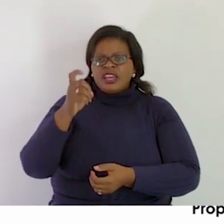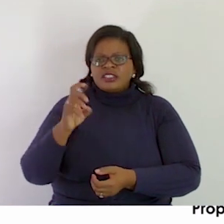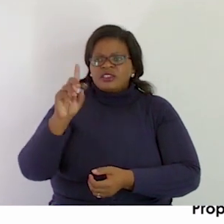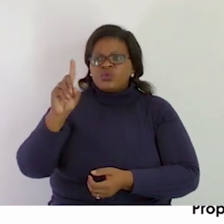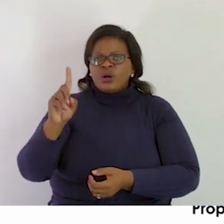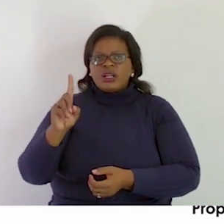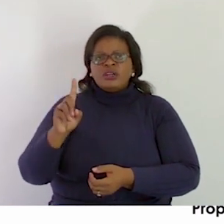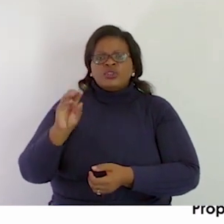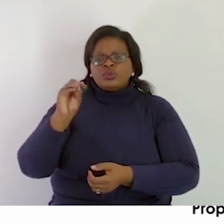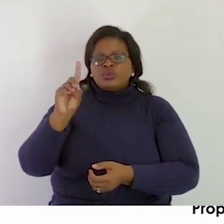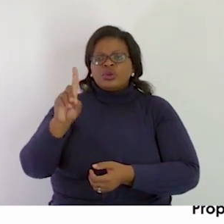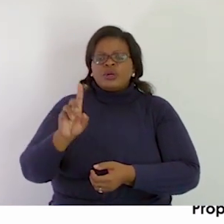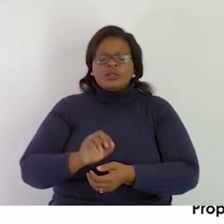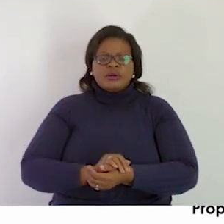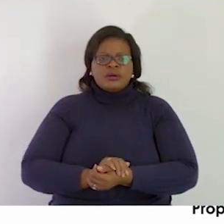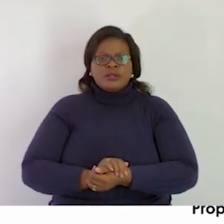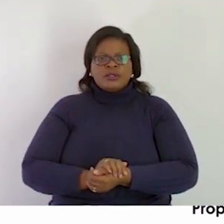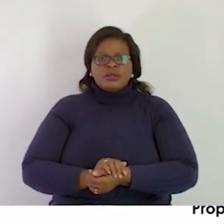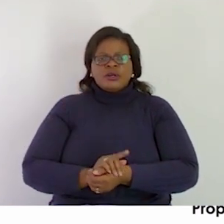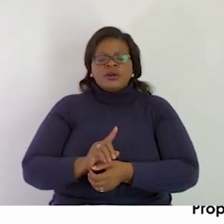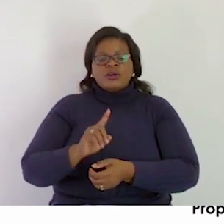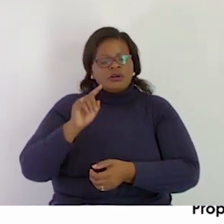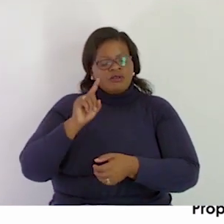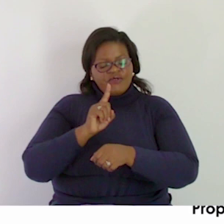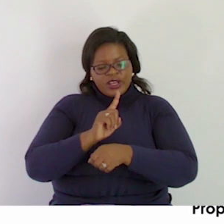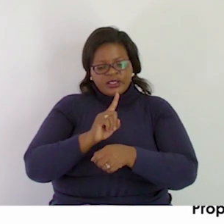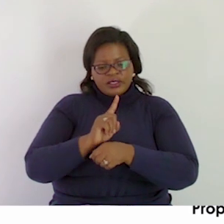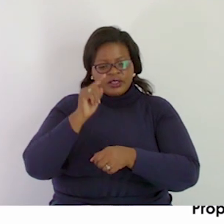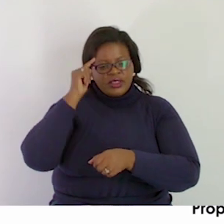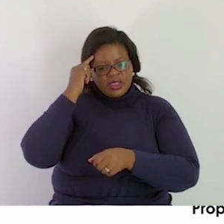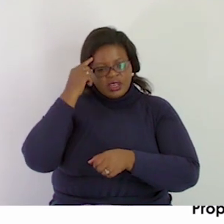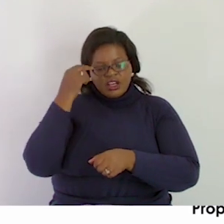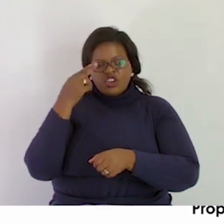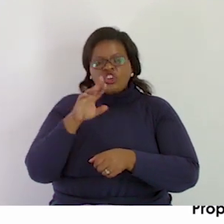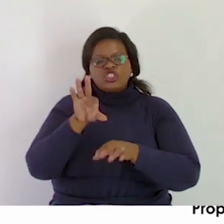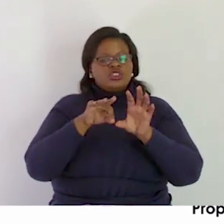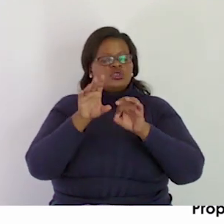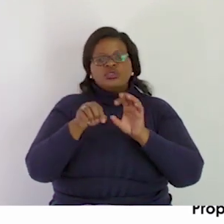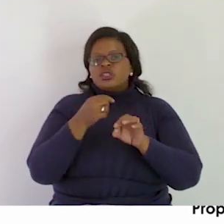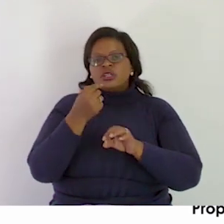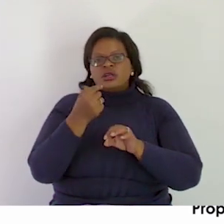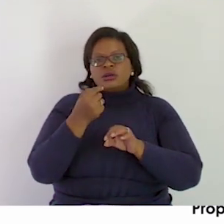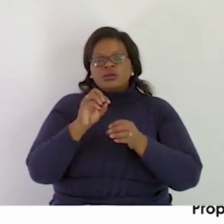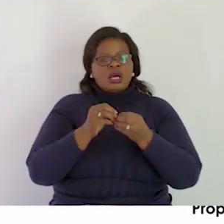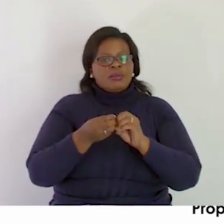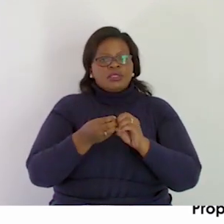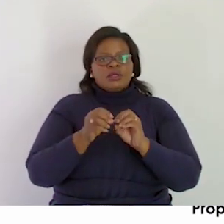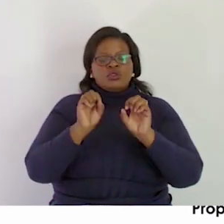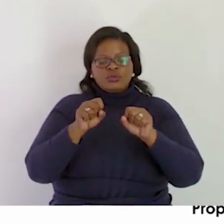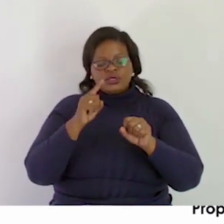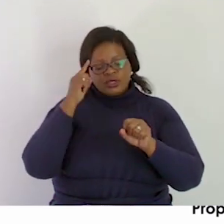1. So think first, don't just write any number there. And then you also need to explain